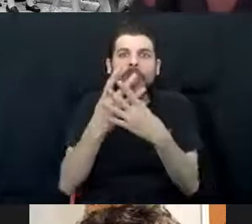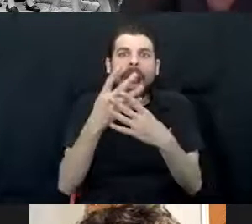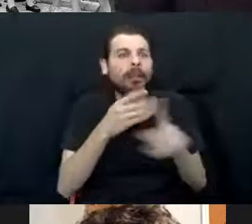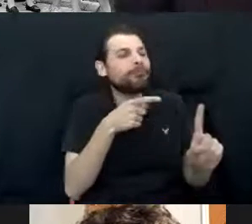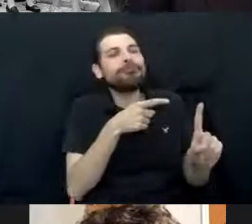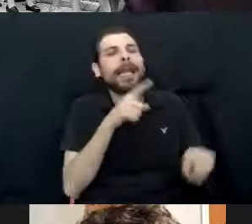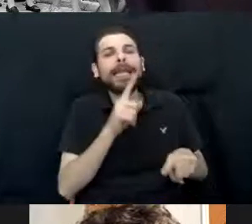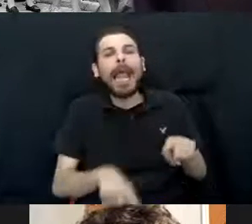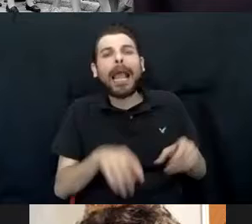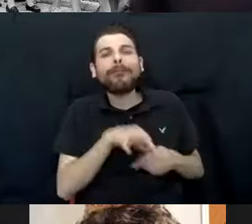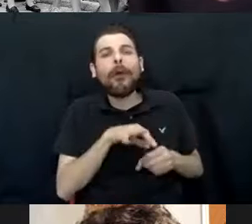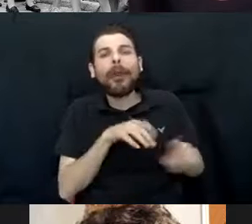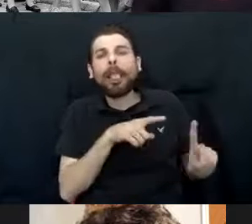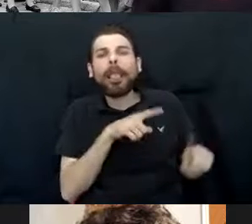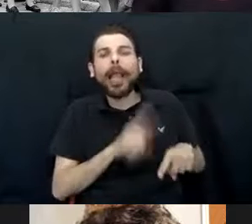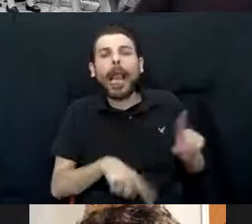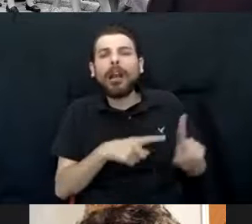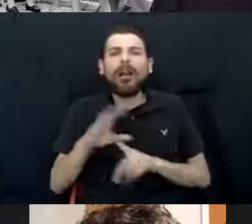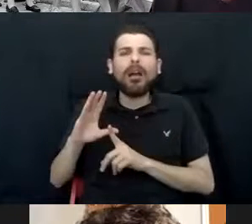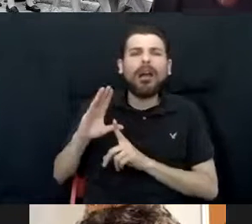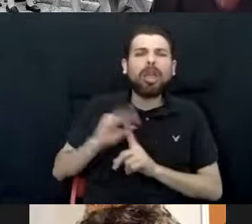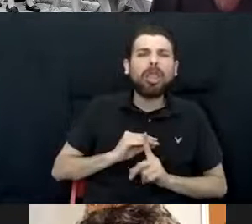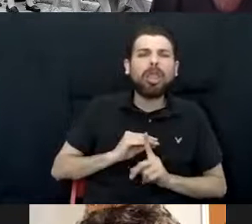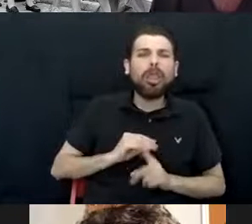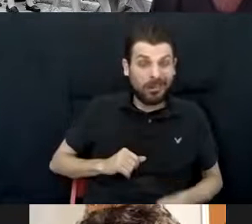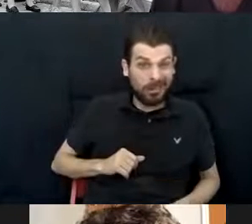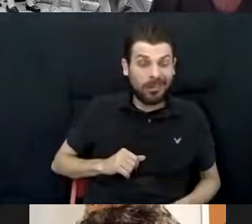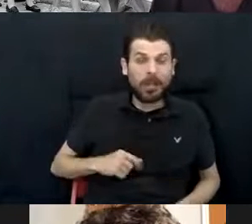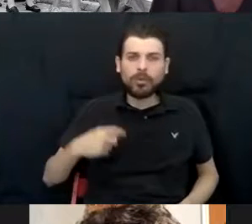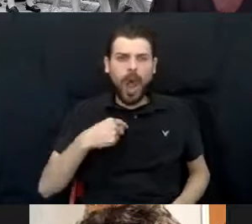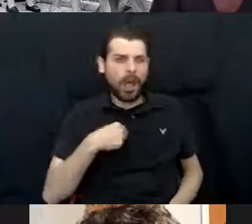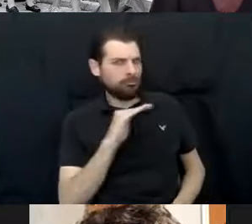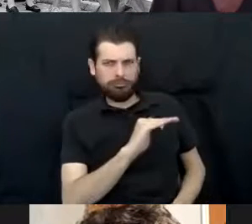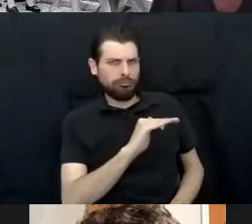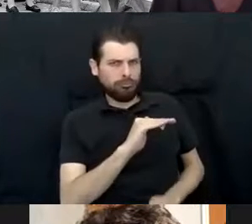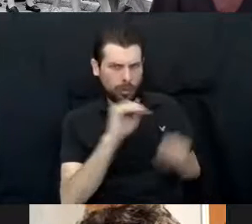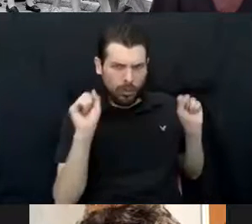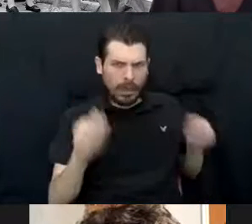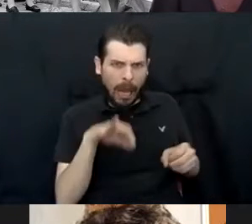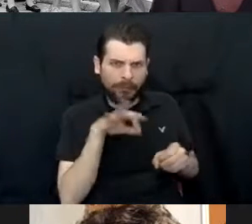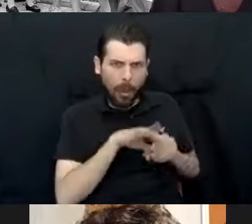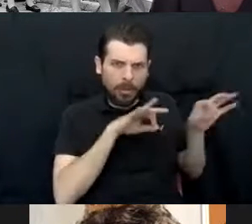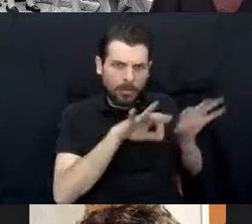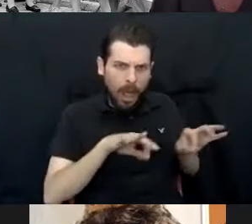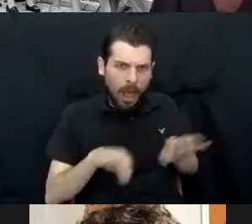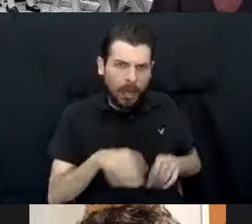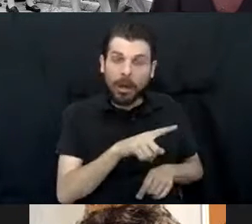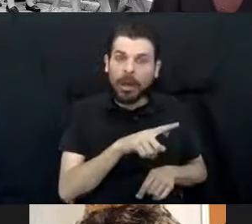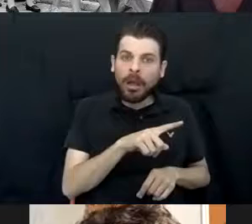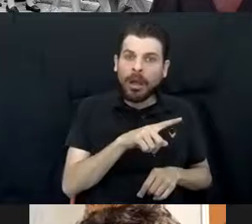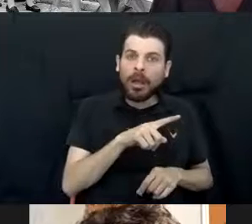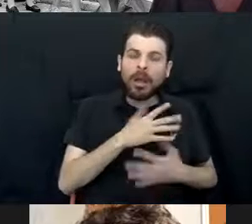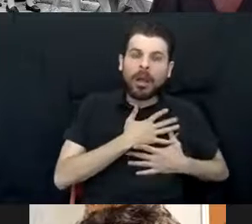that she was allowed to vote. And her reaction was to start to cry. She cried right